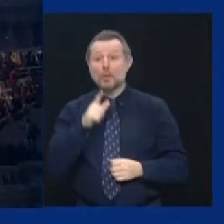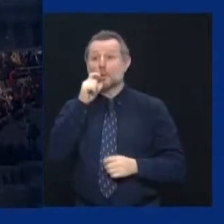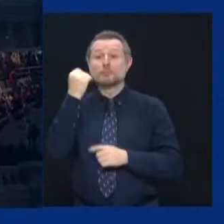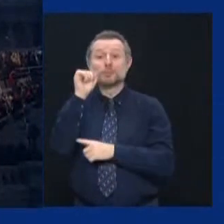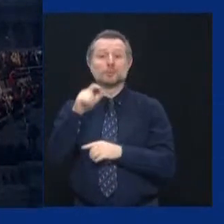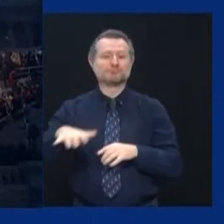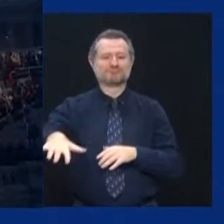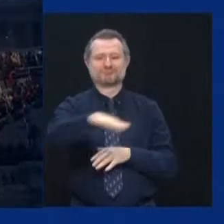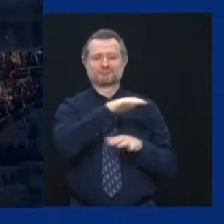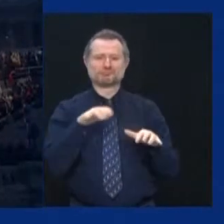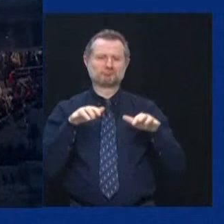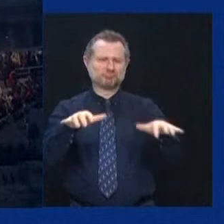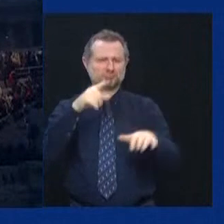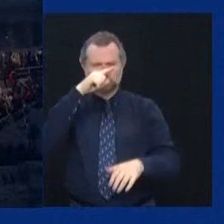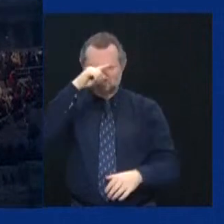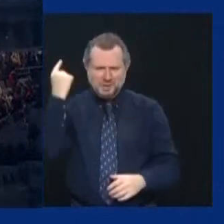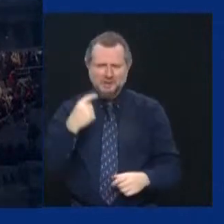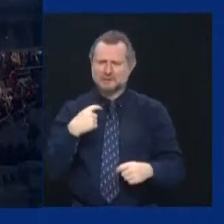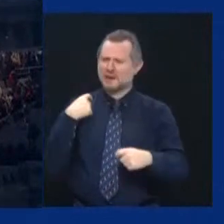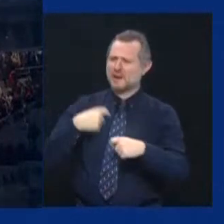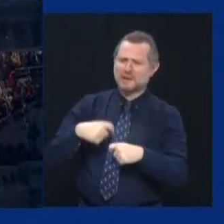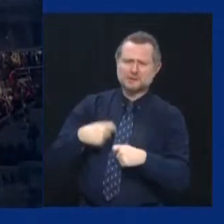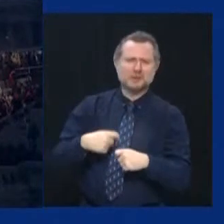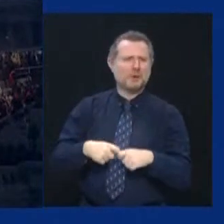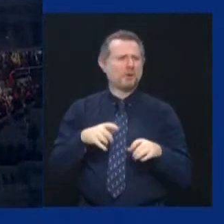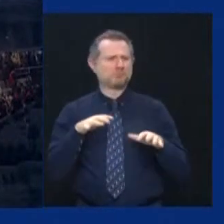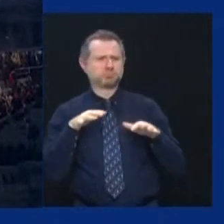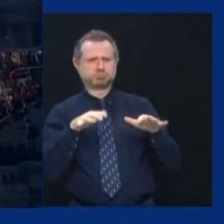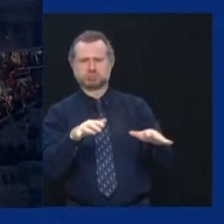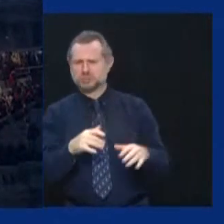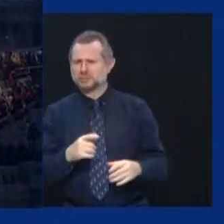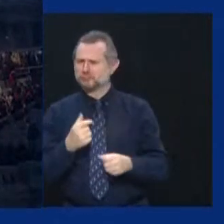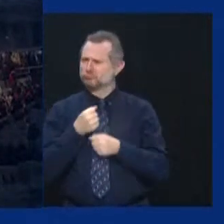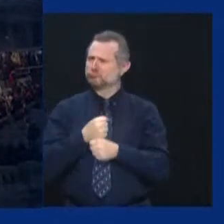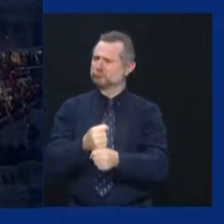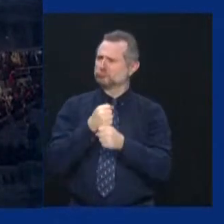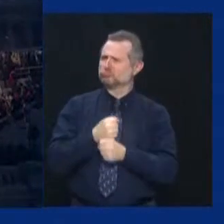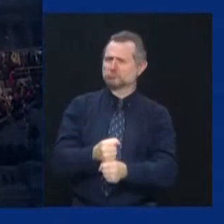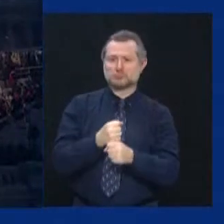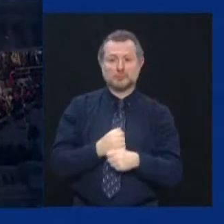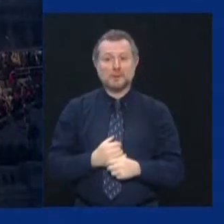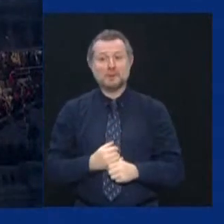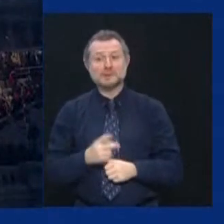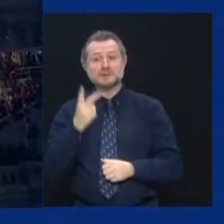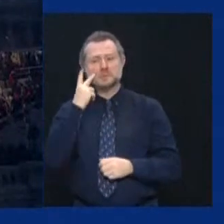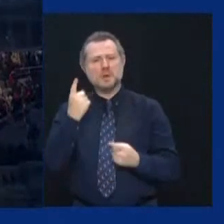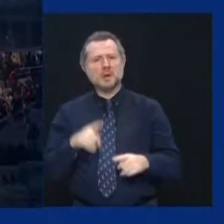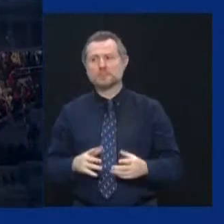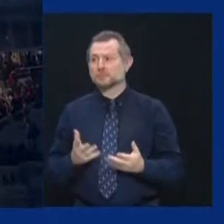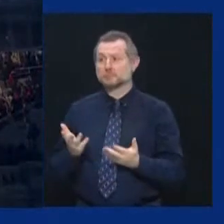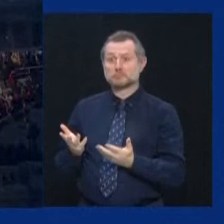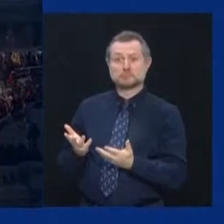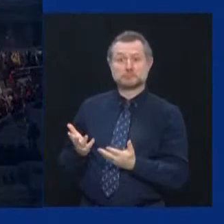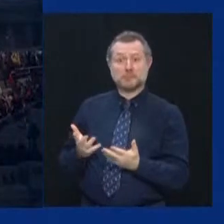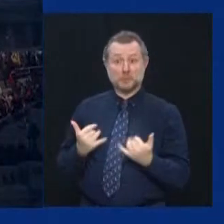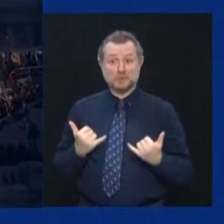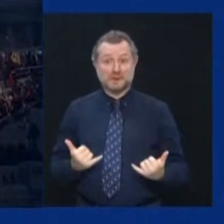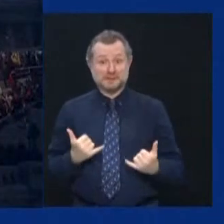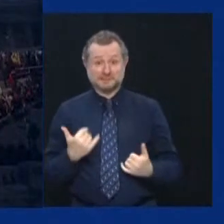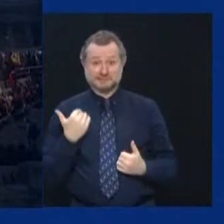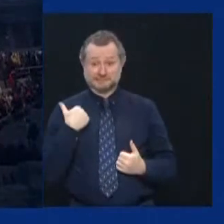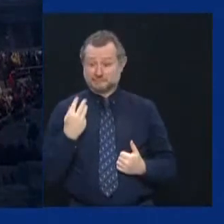black and Latino protesters, look at how they acted. And here you had